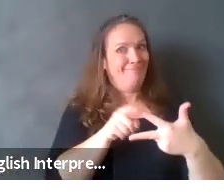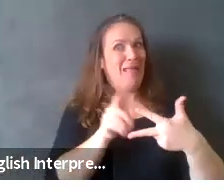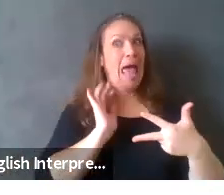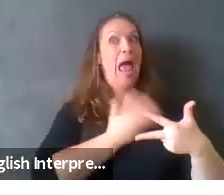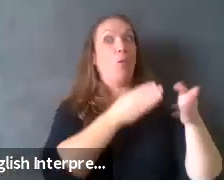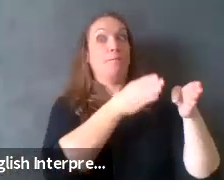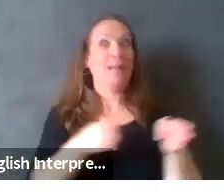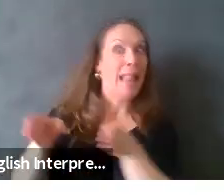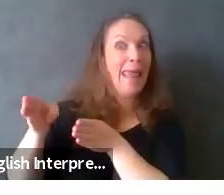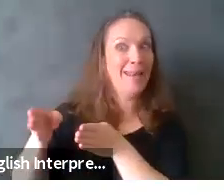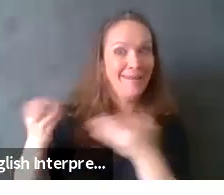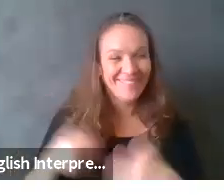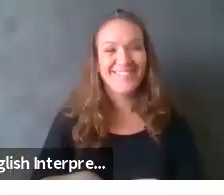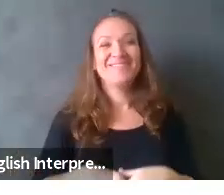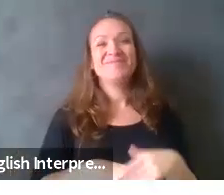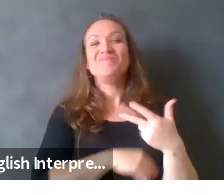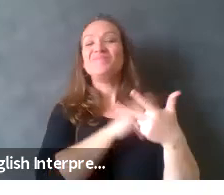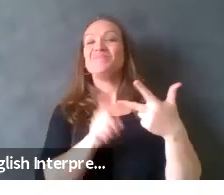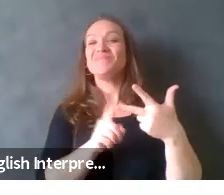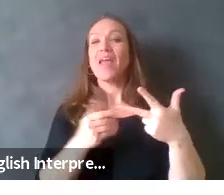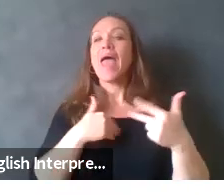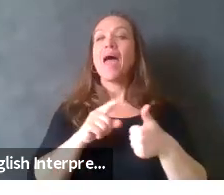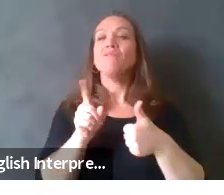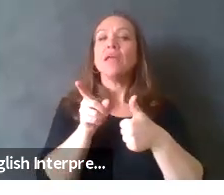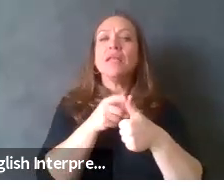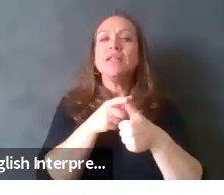also includes what we call the CMIS